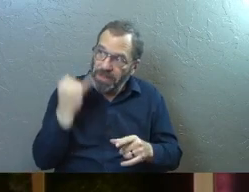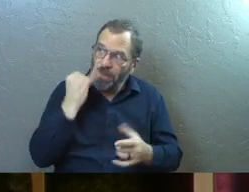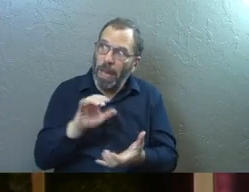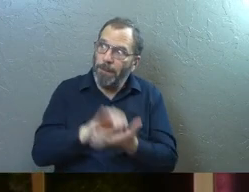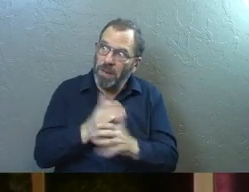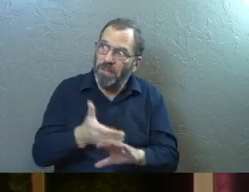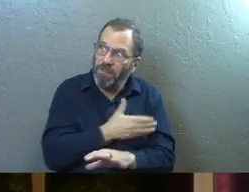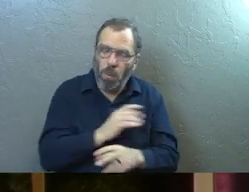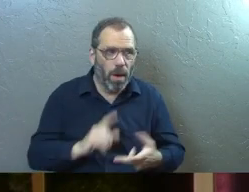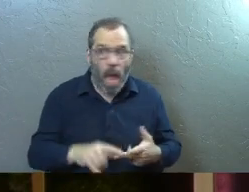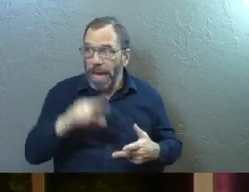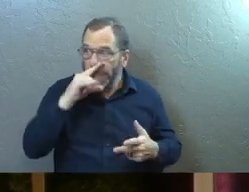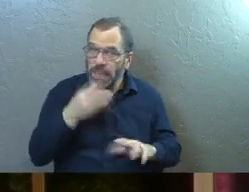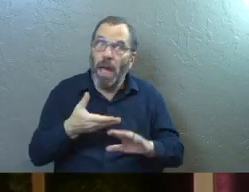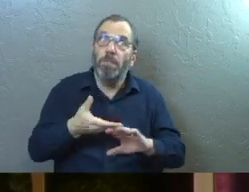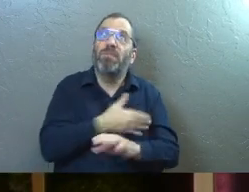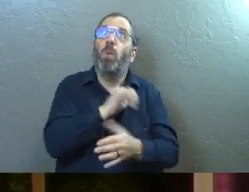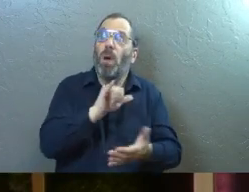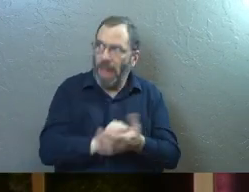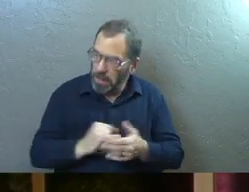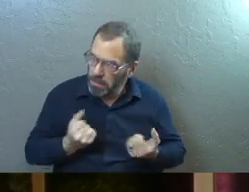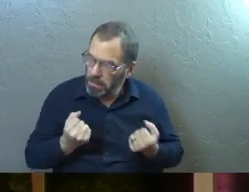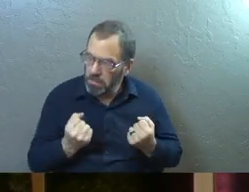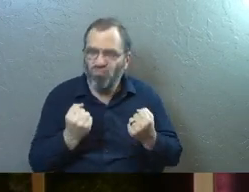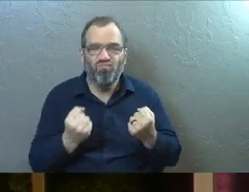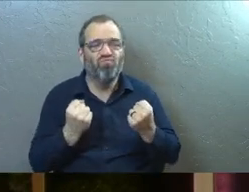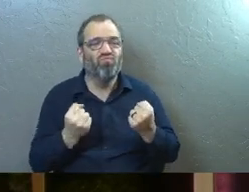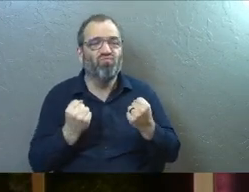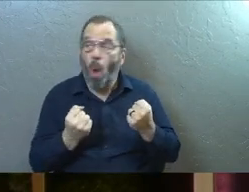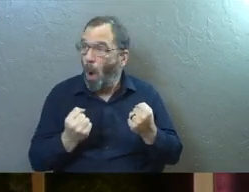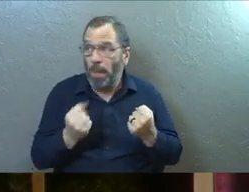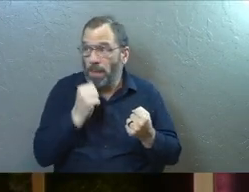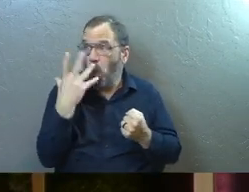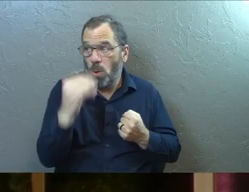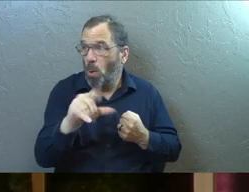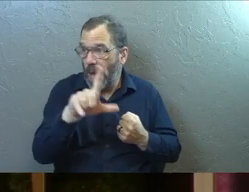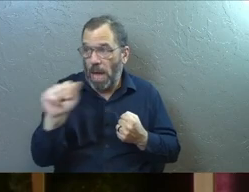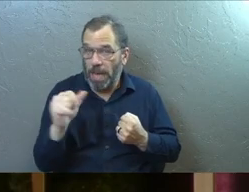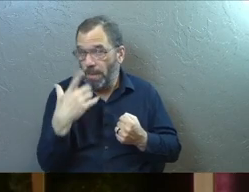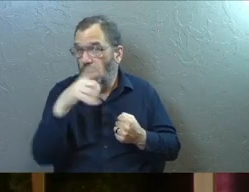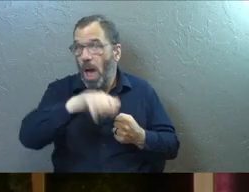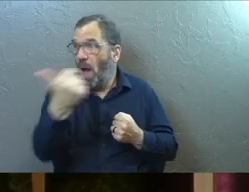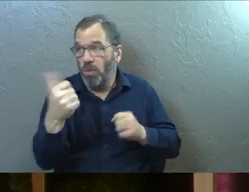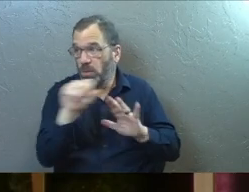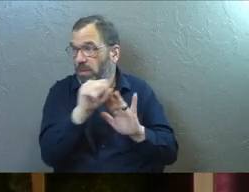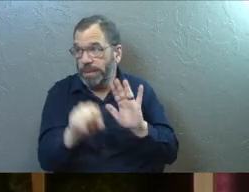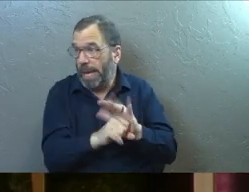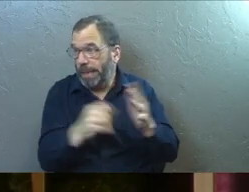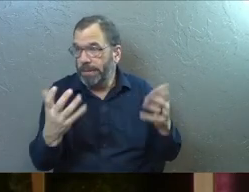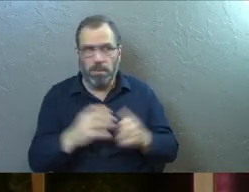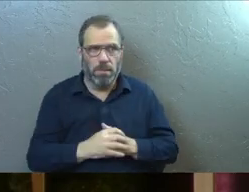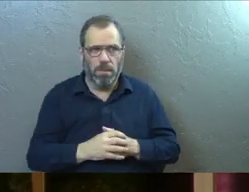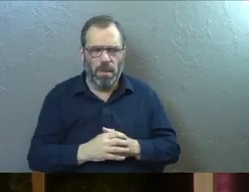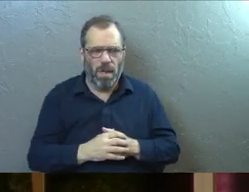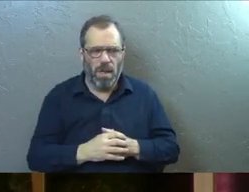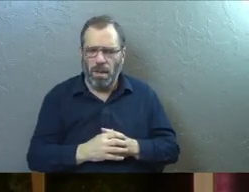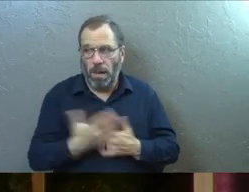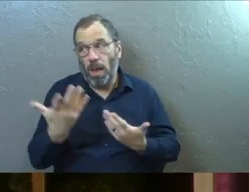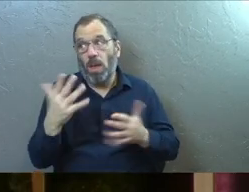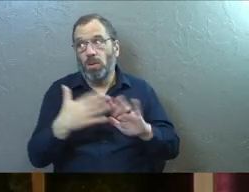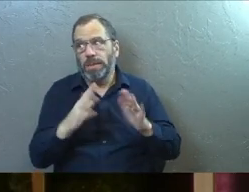happened? And maybe you'll have kids way sooner than you thought. And maybe you won't go to LA, you know, maybe you'll go somewhere else, you know? And I was like, I